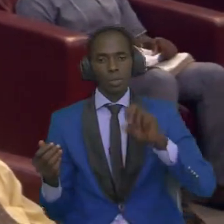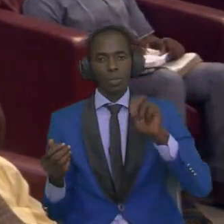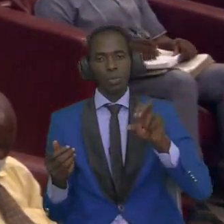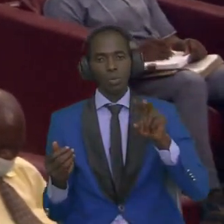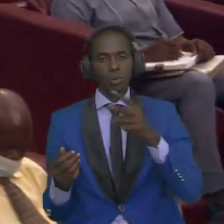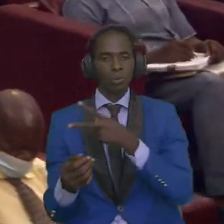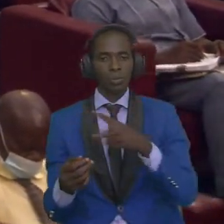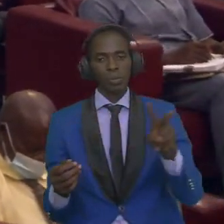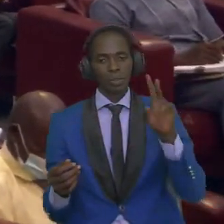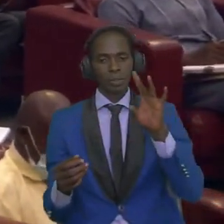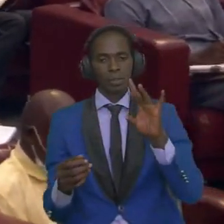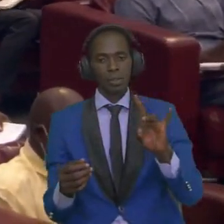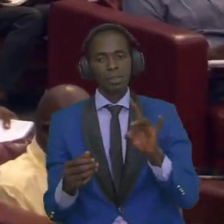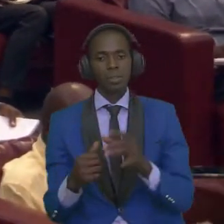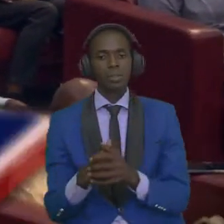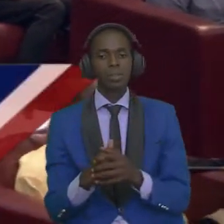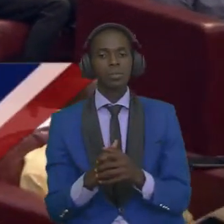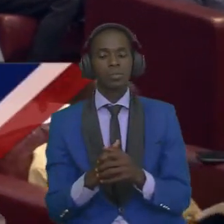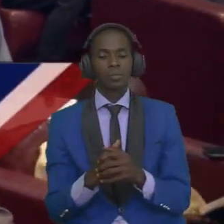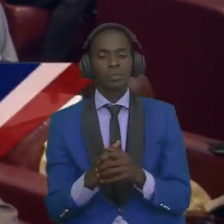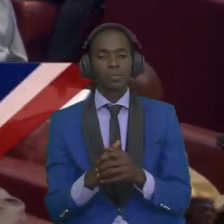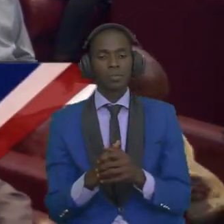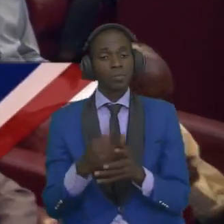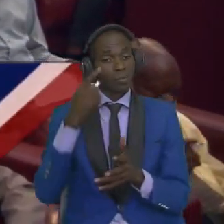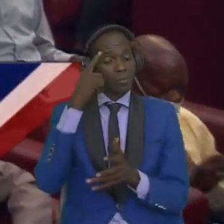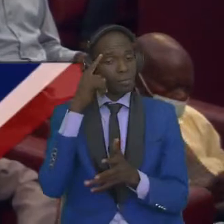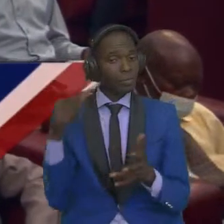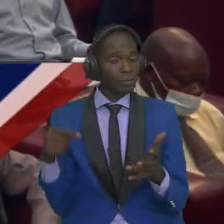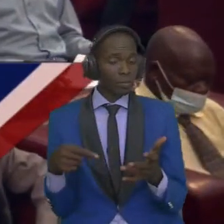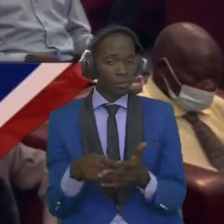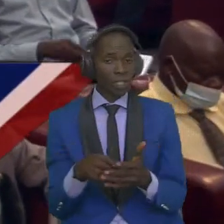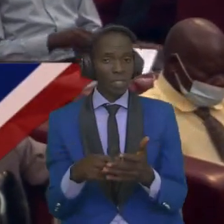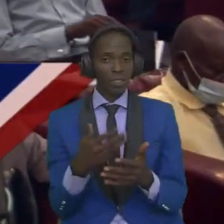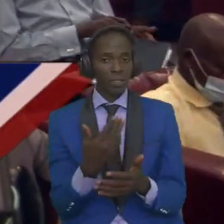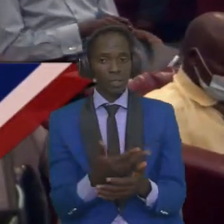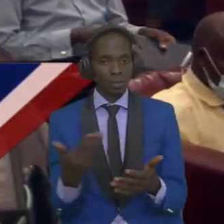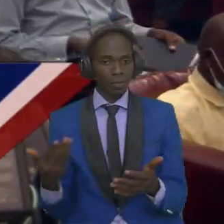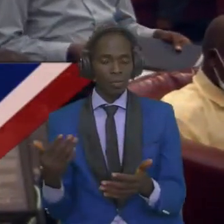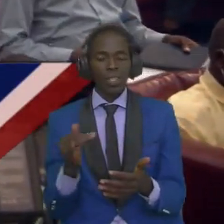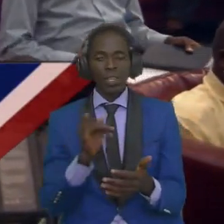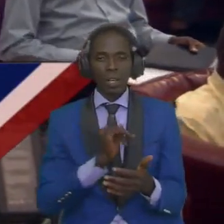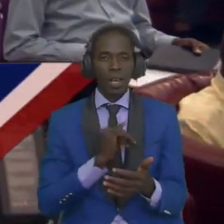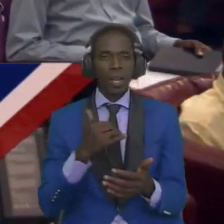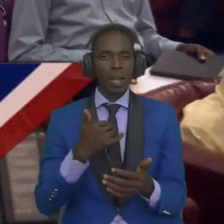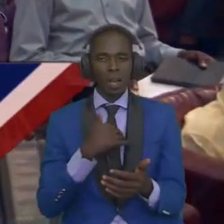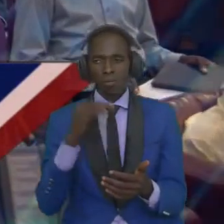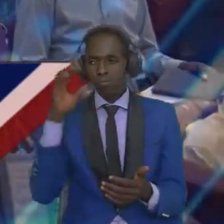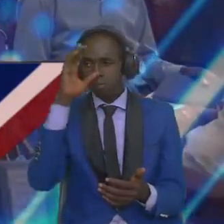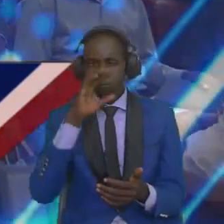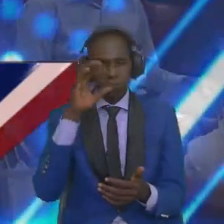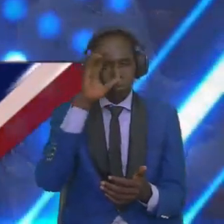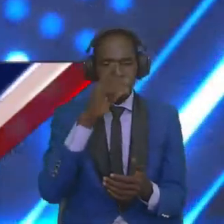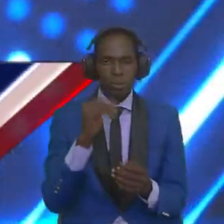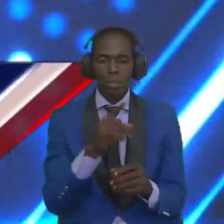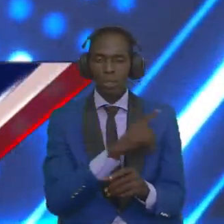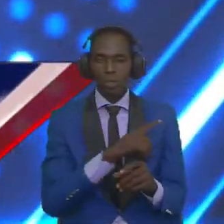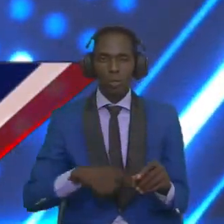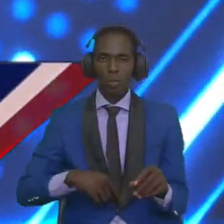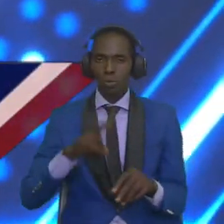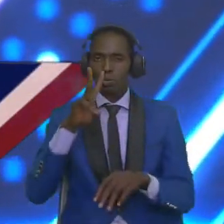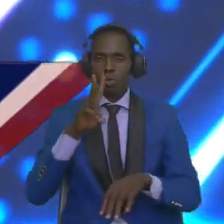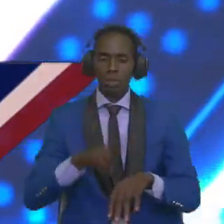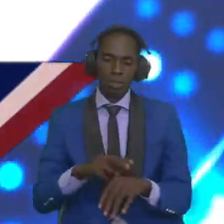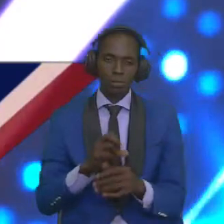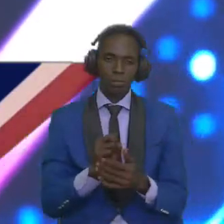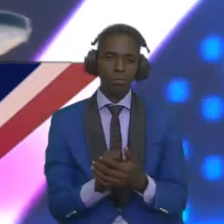chapter 12, reading from verse 8. For this sin I besought the Lord thrice. Paul